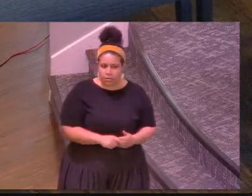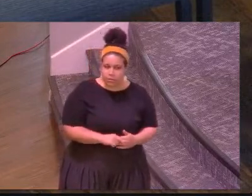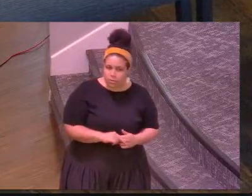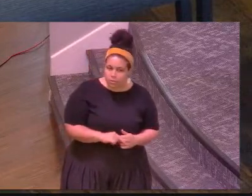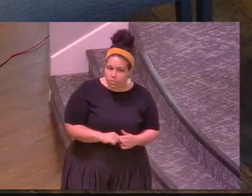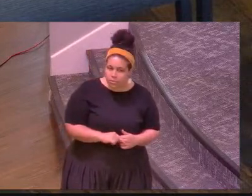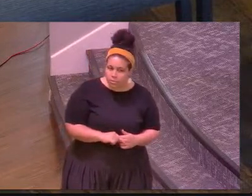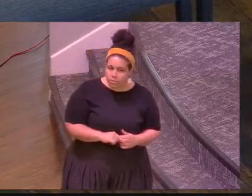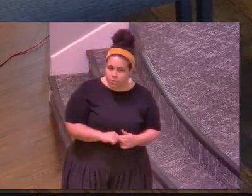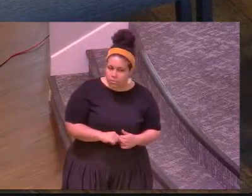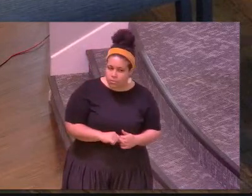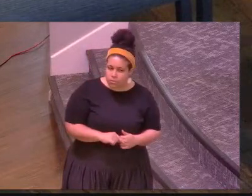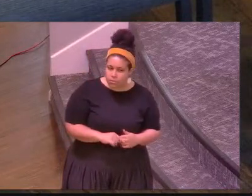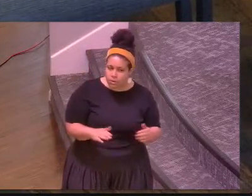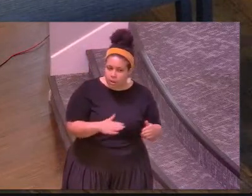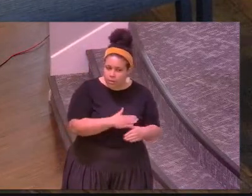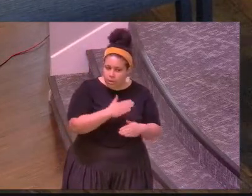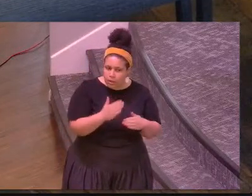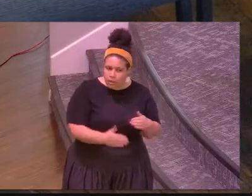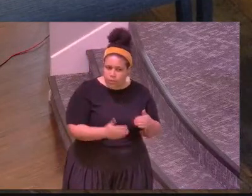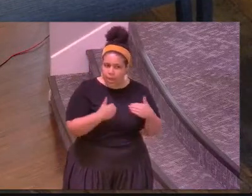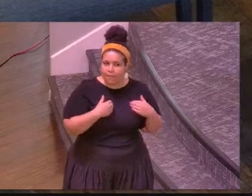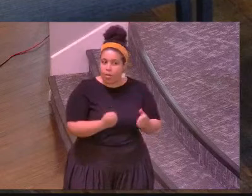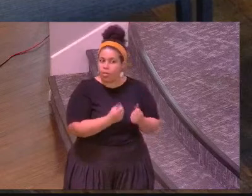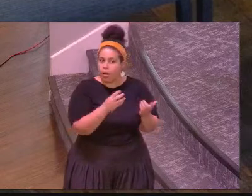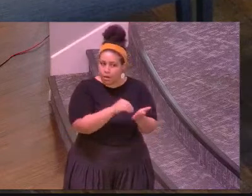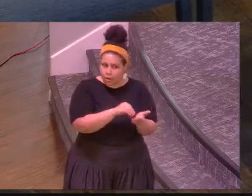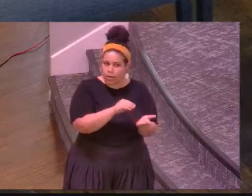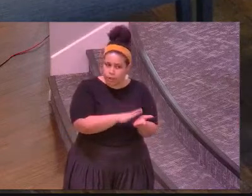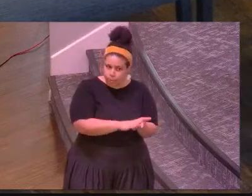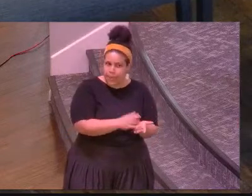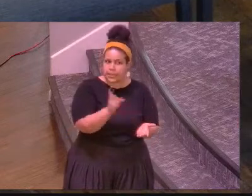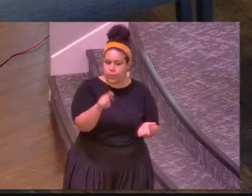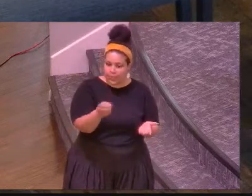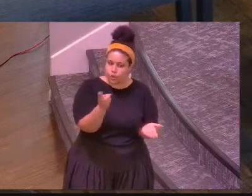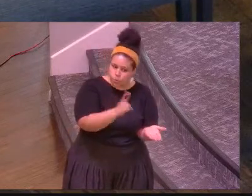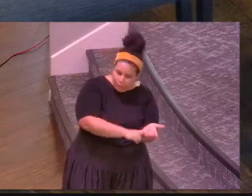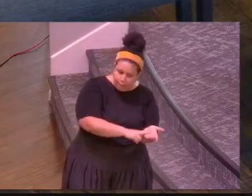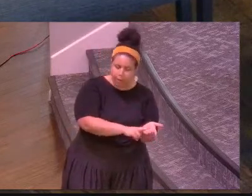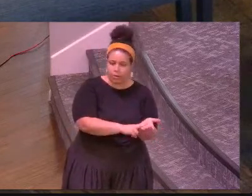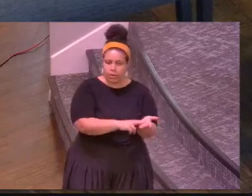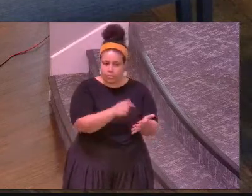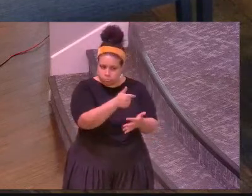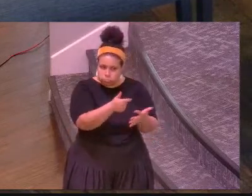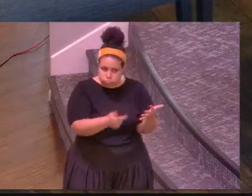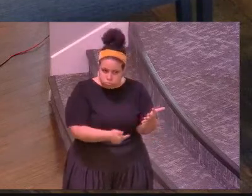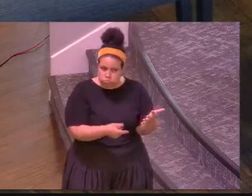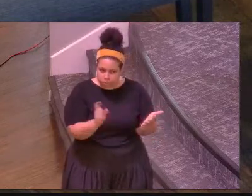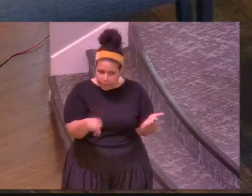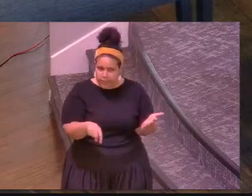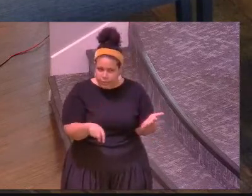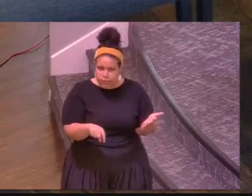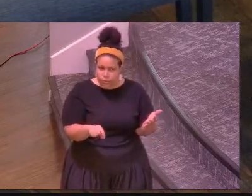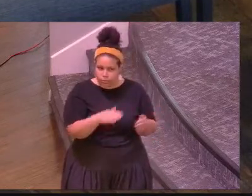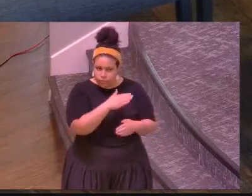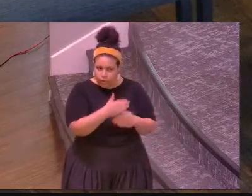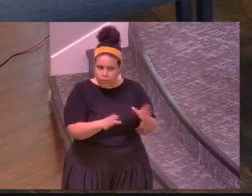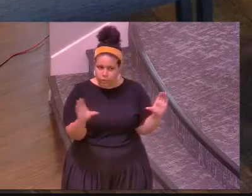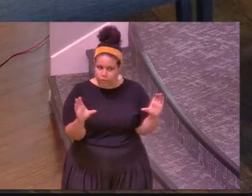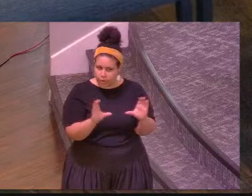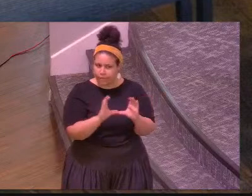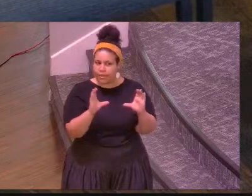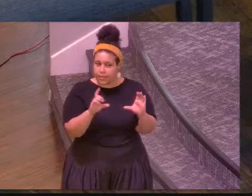any closing, being a lawyer, we had a lot more documents to sign, and so there'll be a few more closing certificates and things like that. They'll be signed, but we